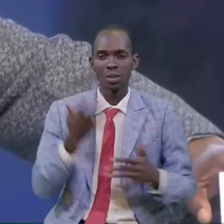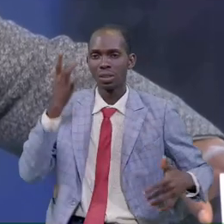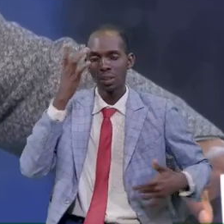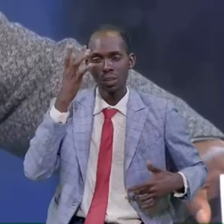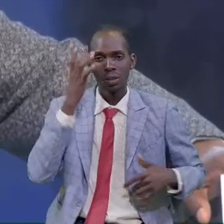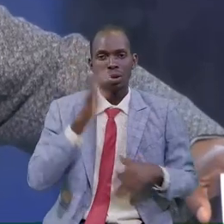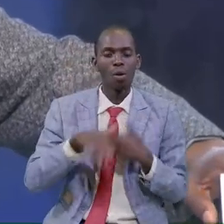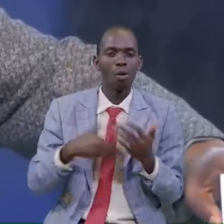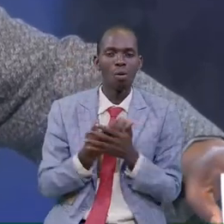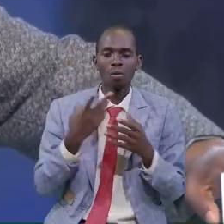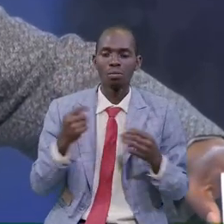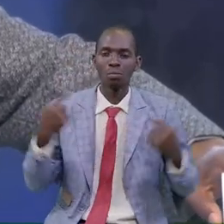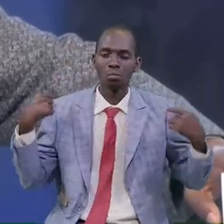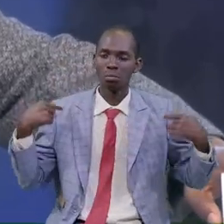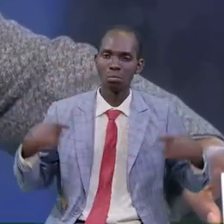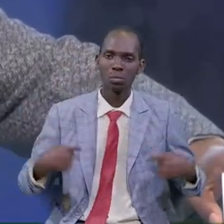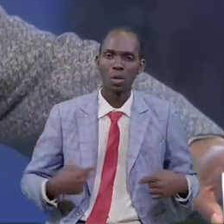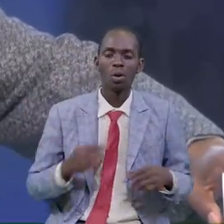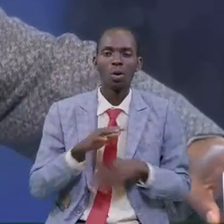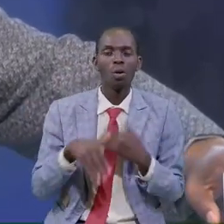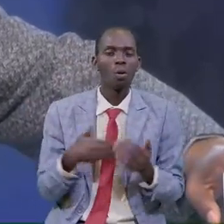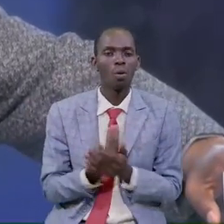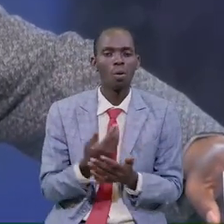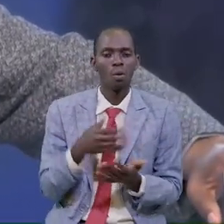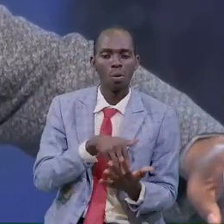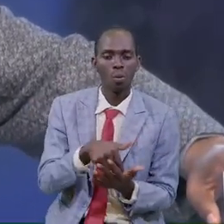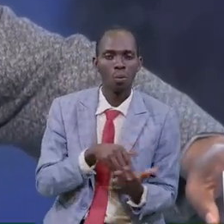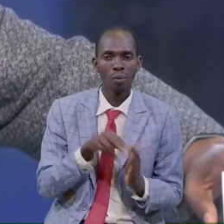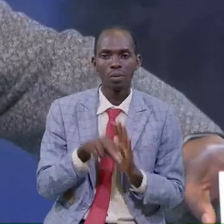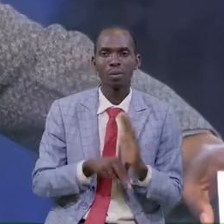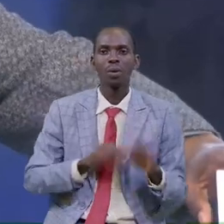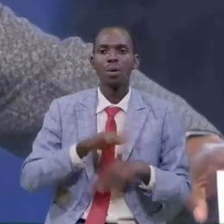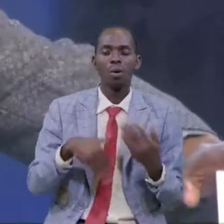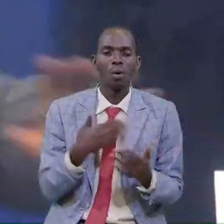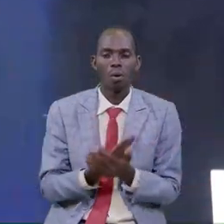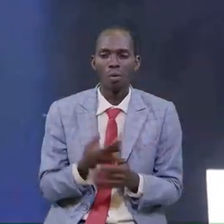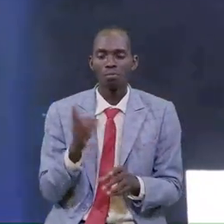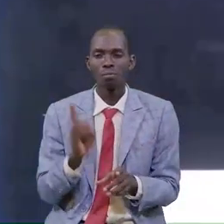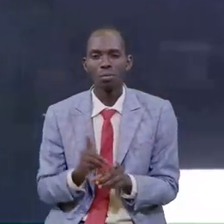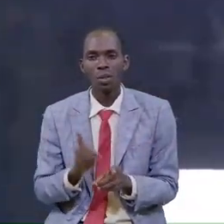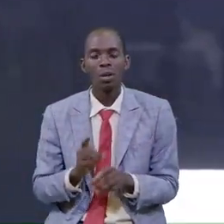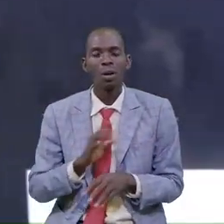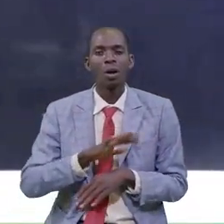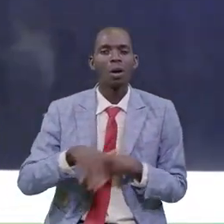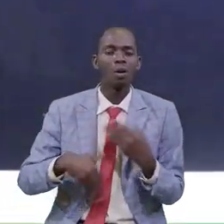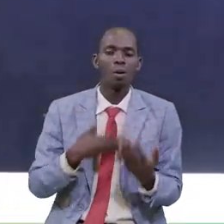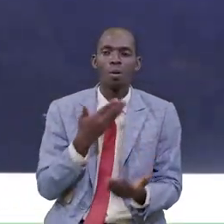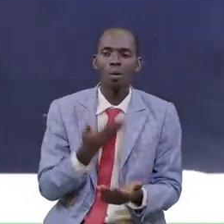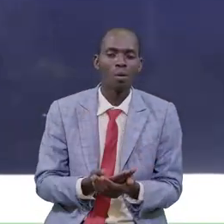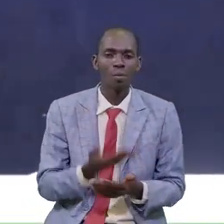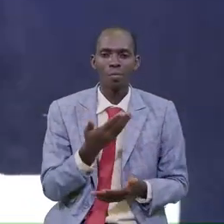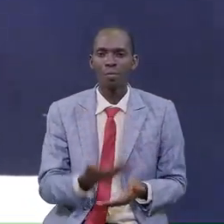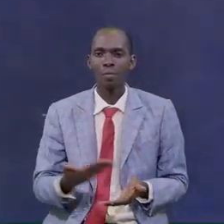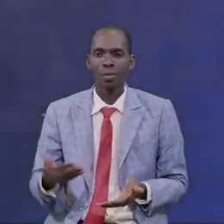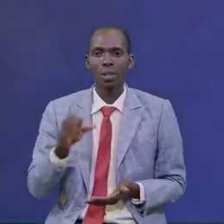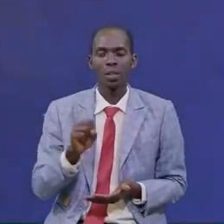infirmity, tout, all weakness, toute faiblesse, all impotence, and all things that bring pain to